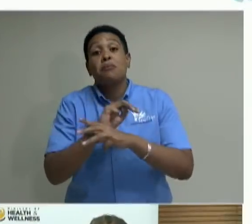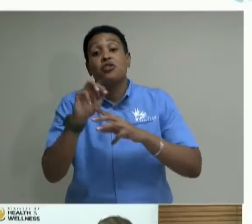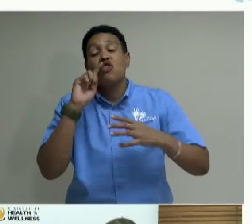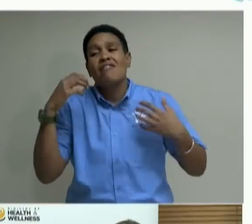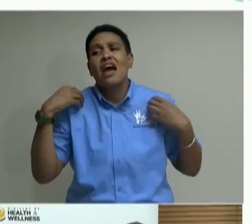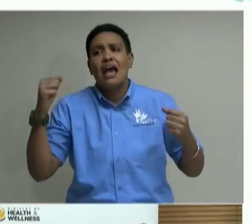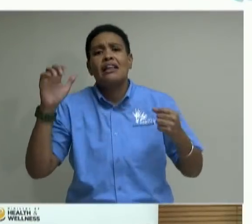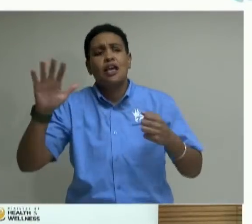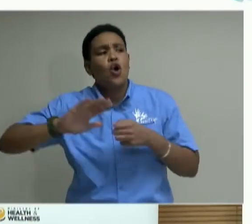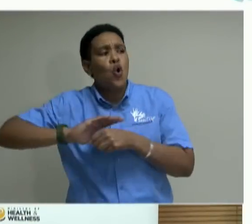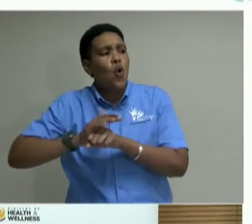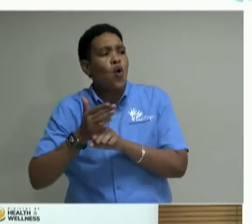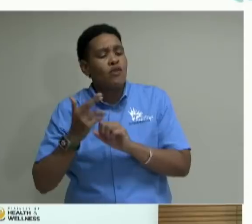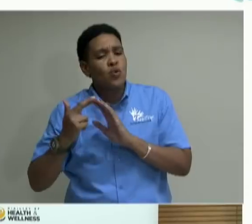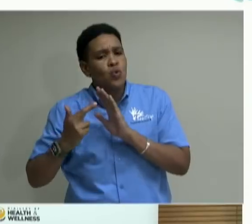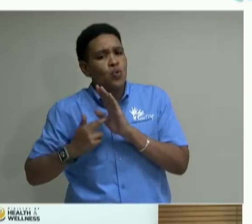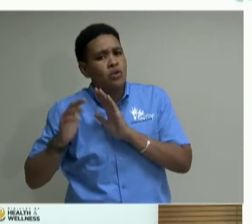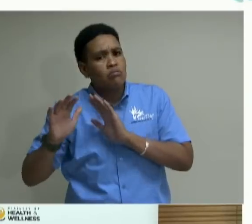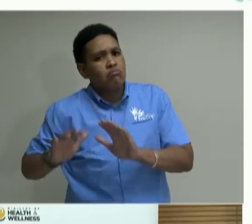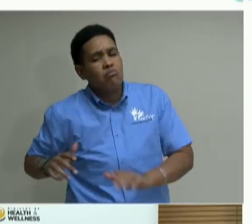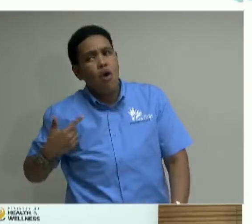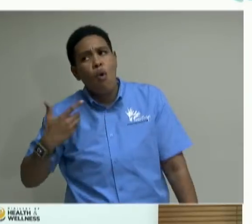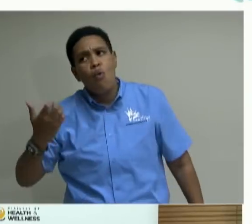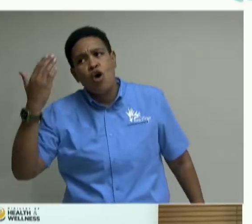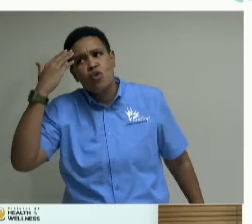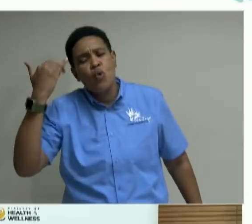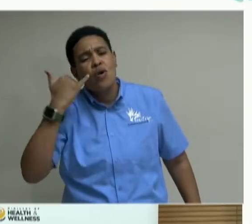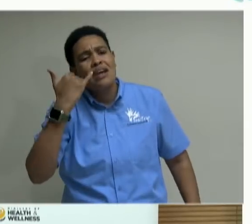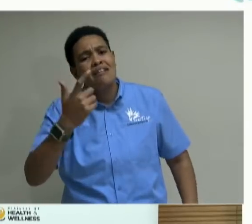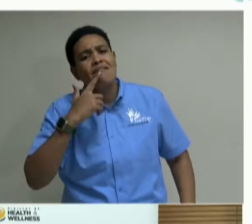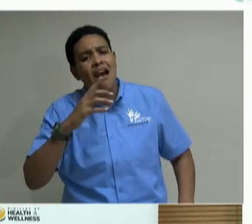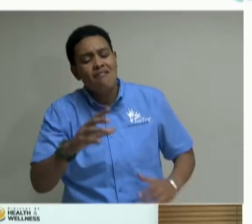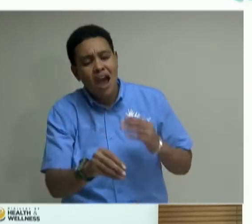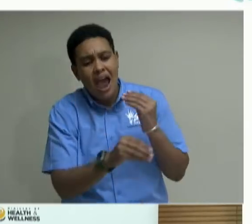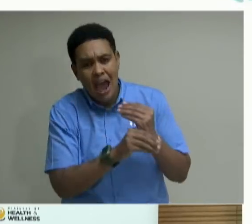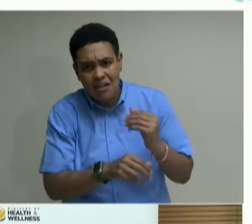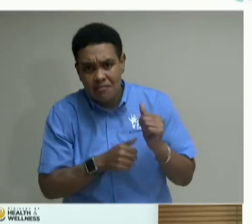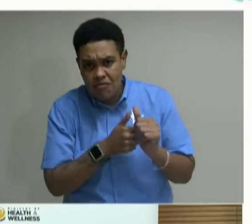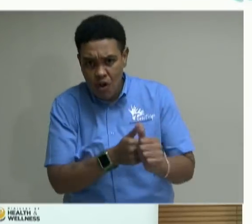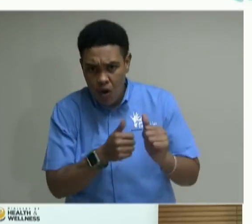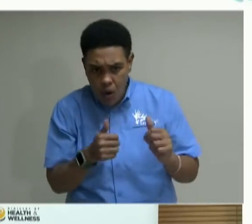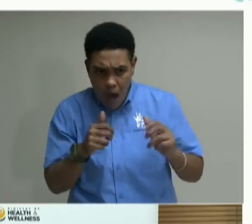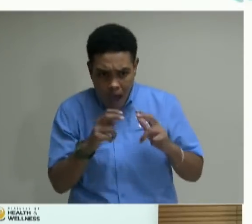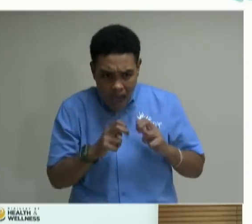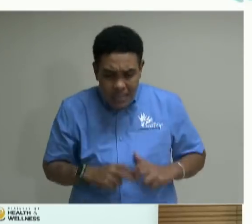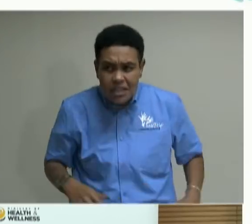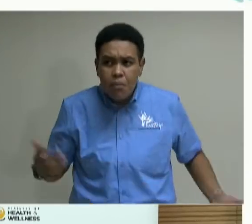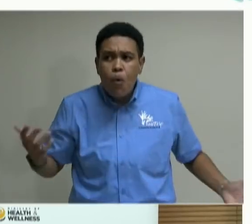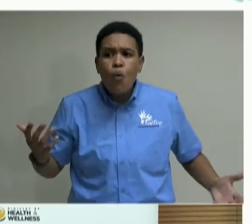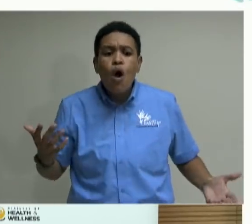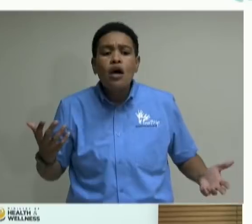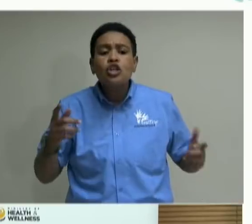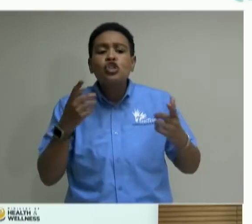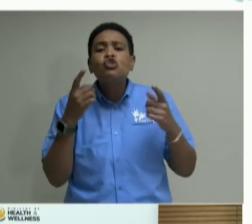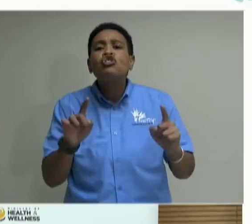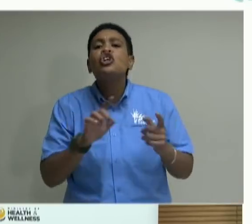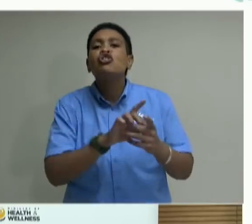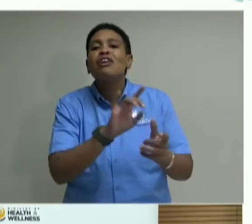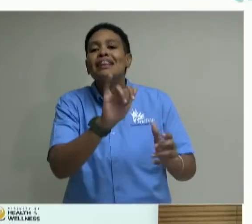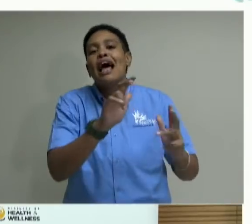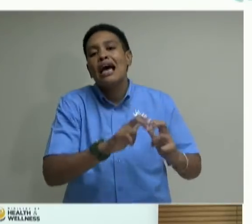Health's COVID-19 guidelines. So I just want to know if there's been a thorough assessment and what were the results from that assessment. Thank